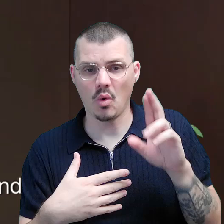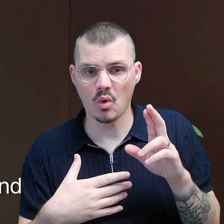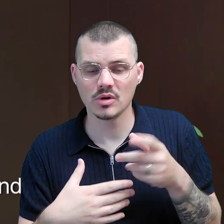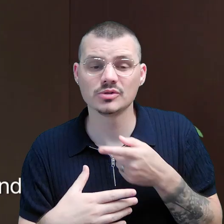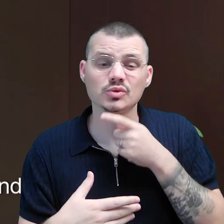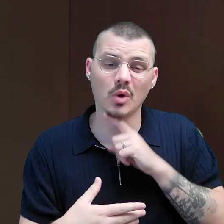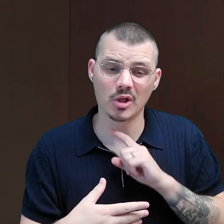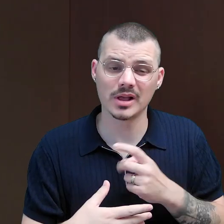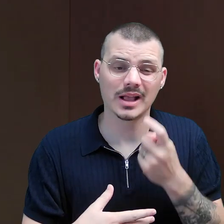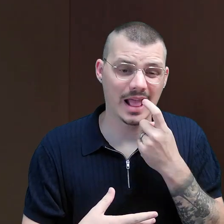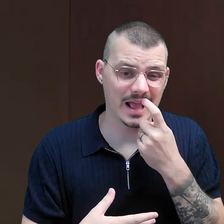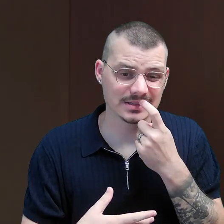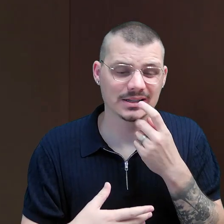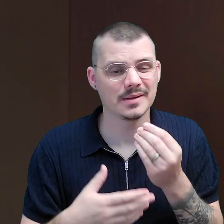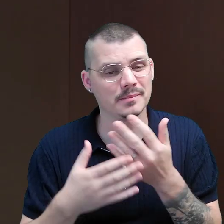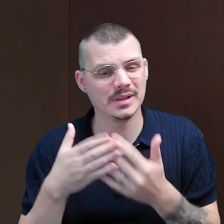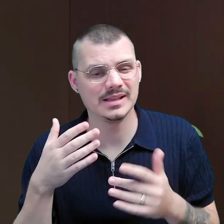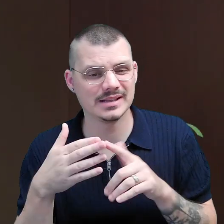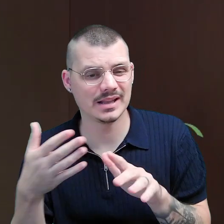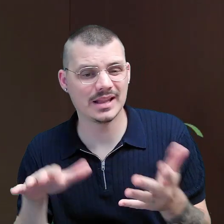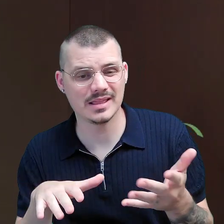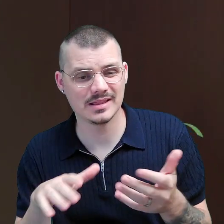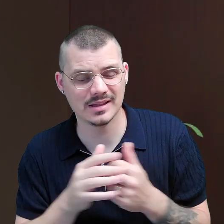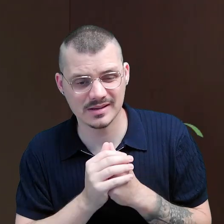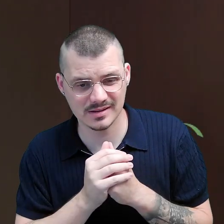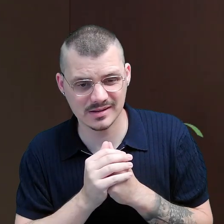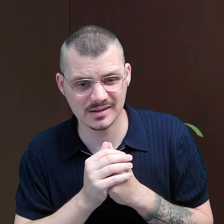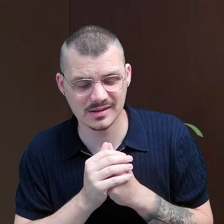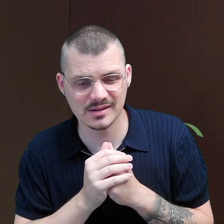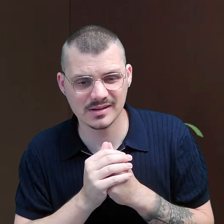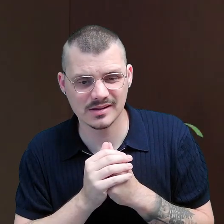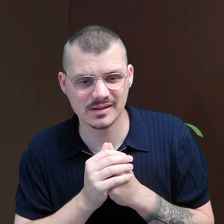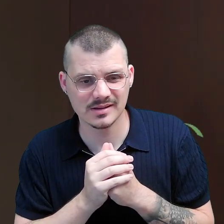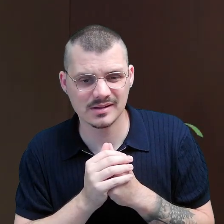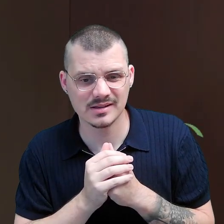broken glass and bleed to death. Very,